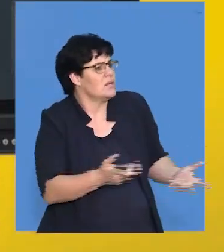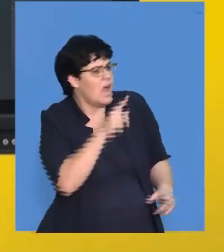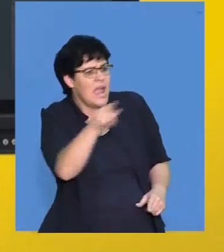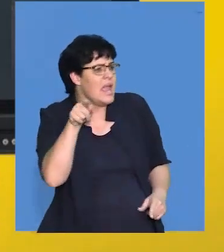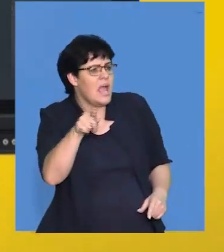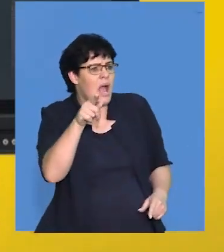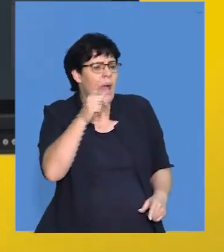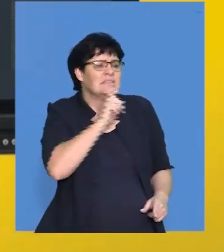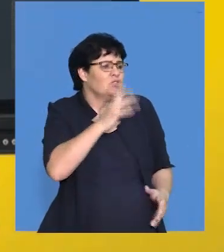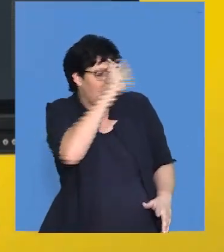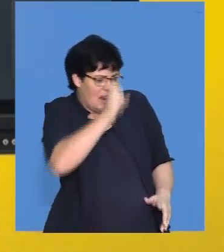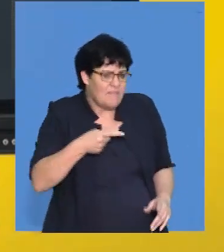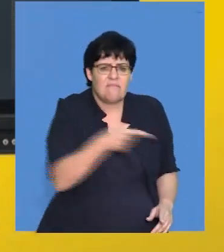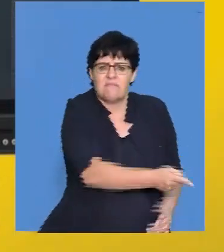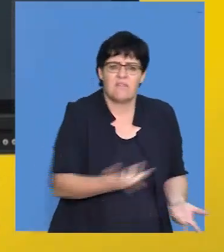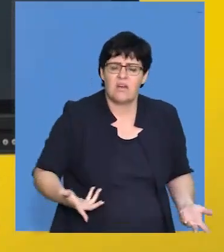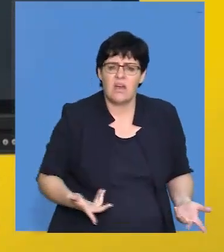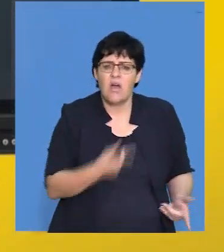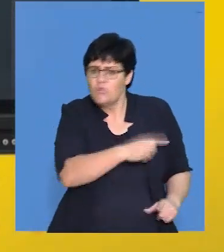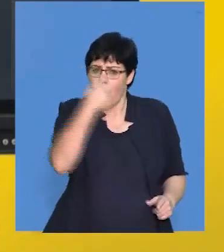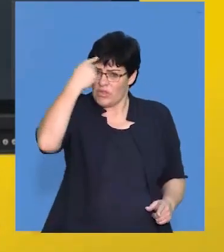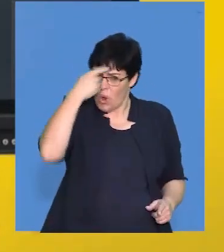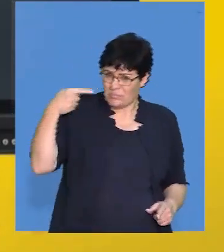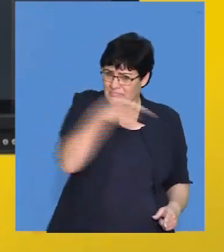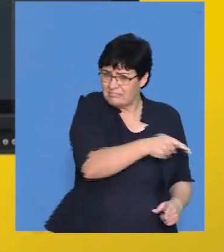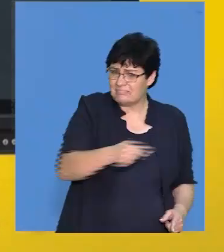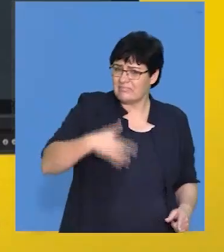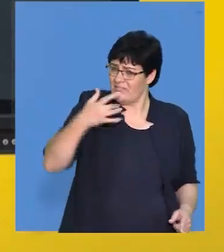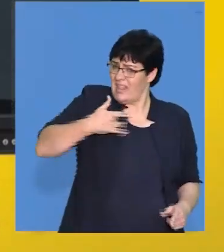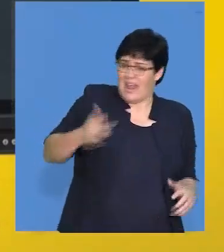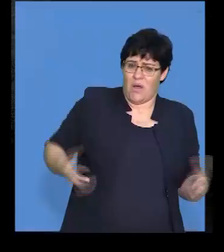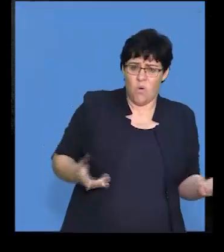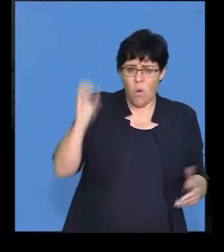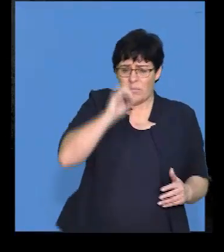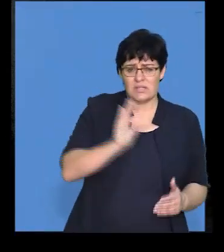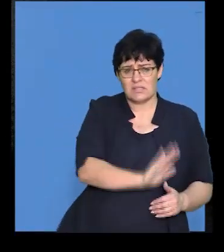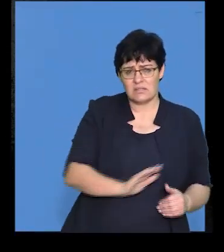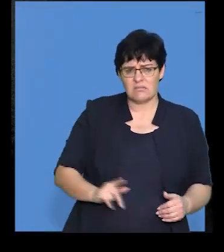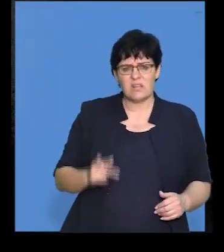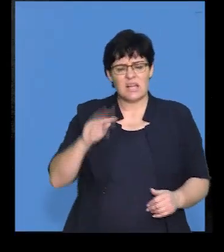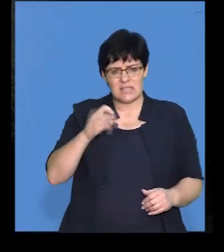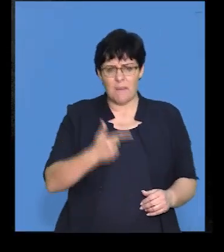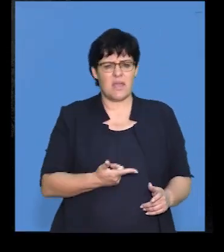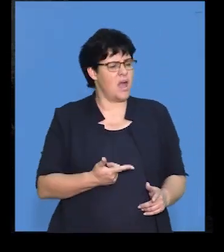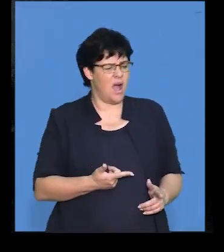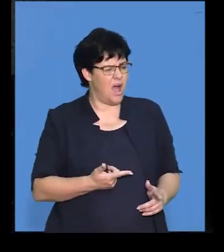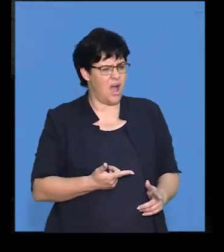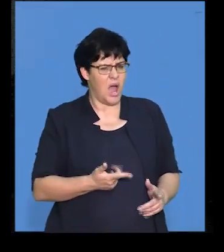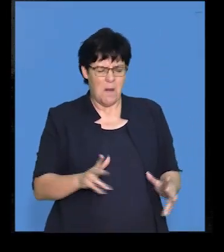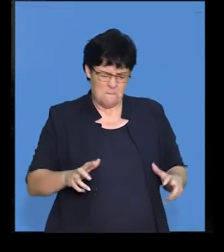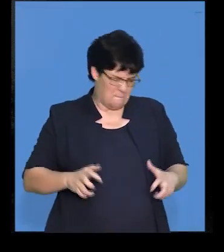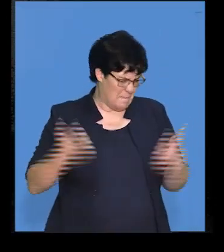who believes in you so much? Have you ever thought of his opinion? And that is why Tammy gets